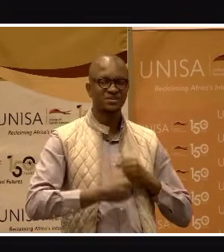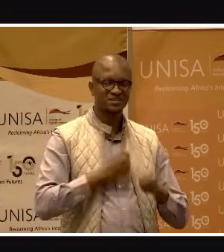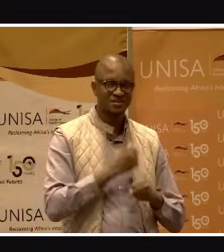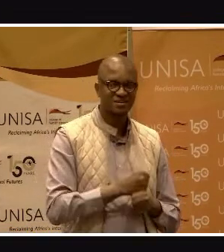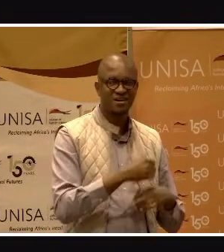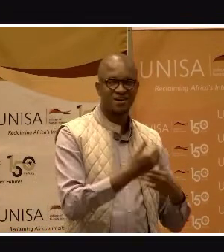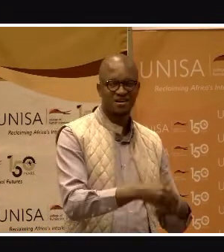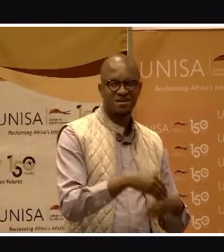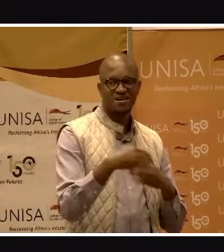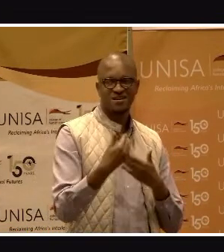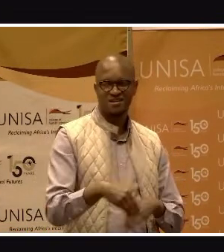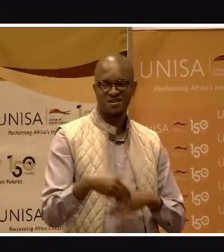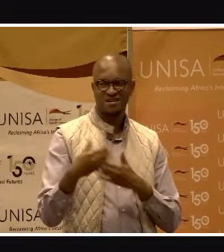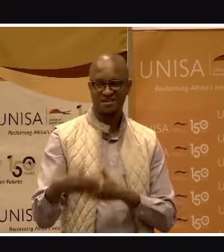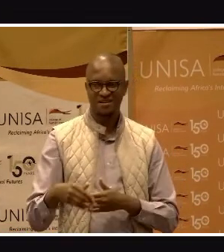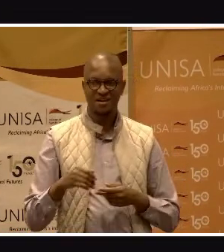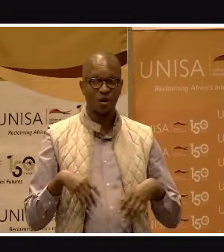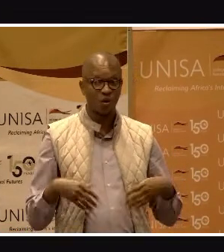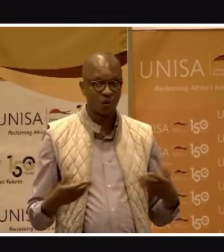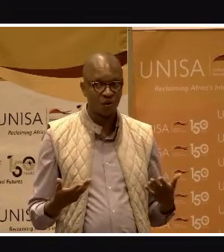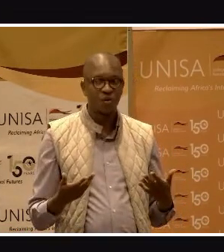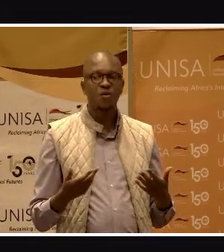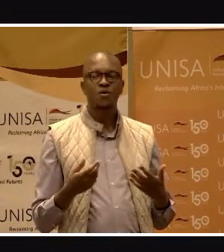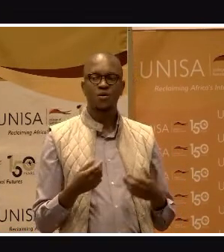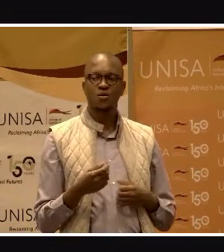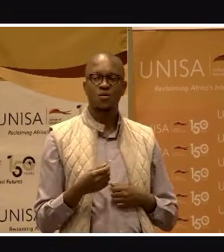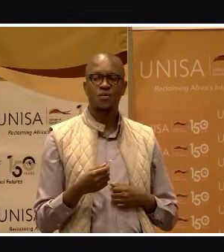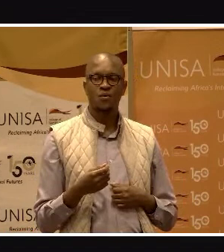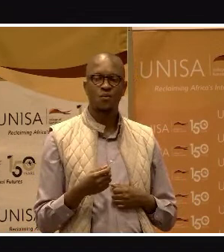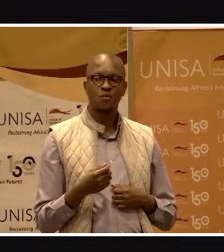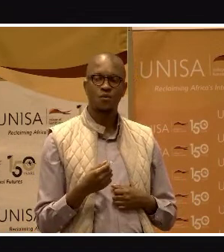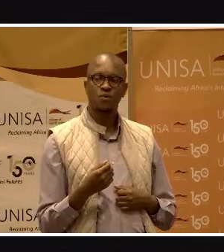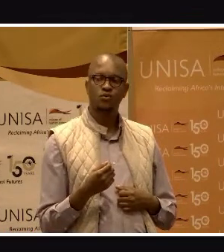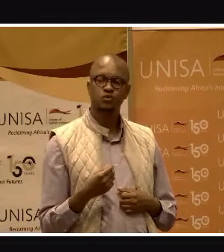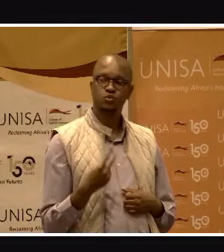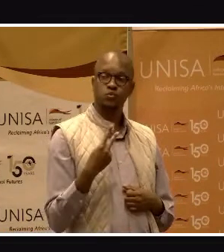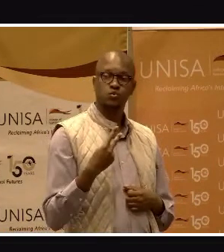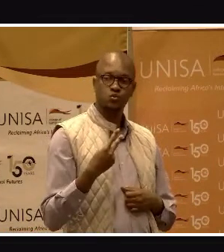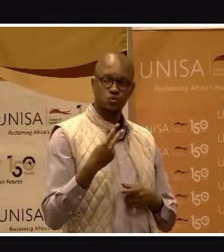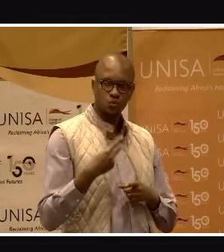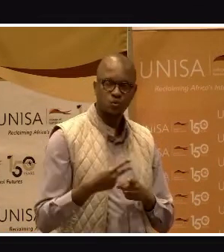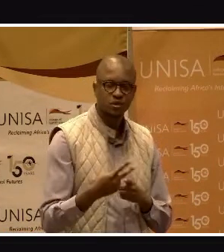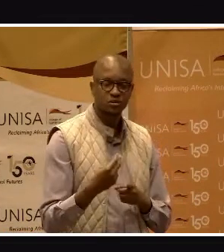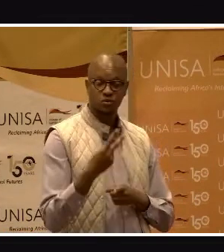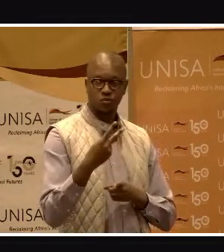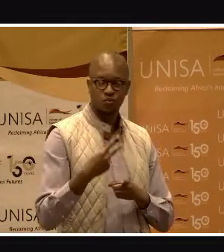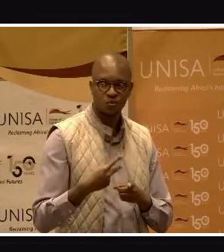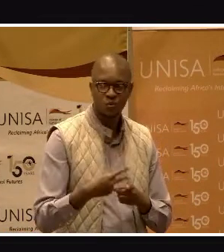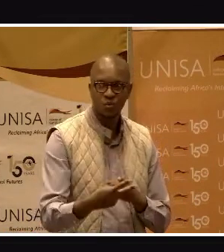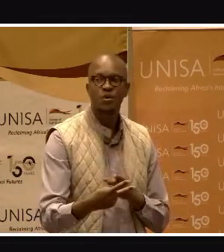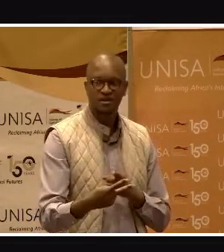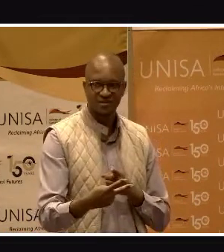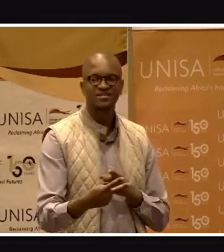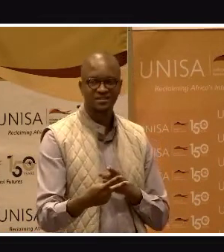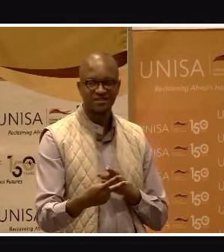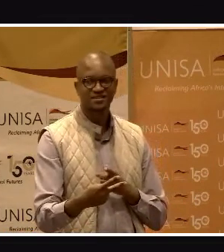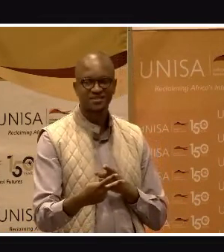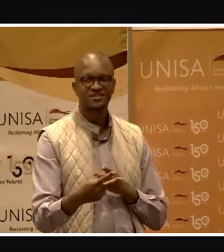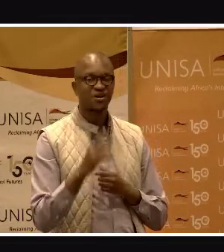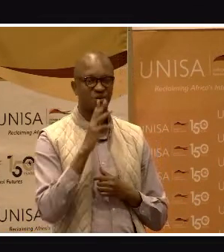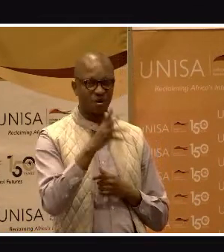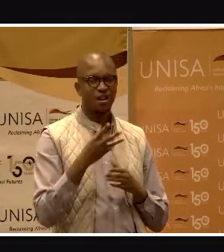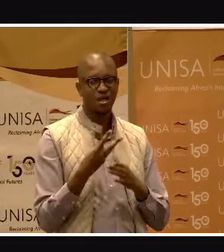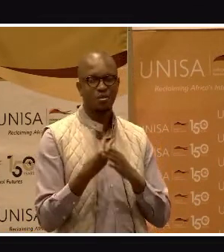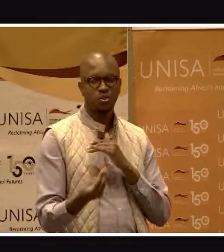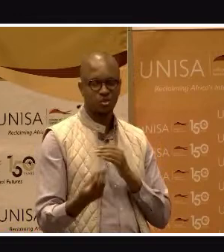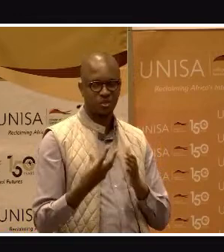of the next century. That is another prediction by the same people. So more than half of all languages will